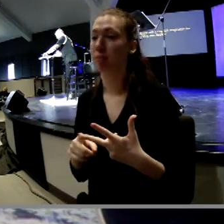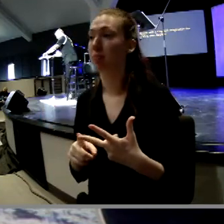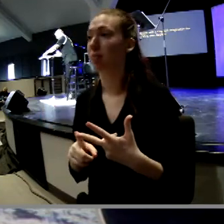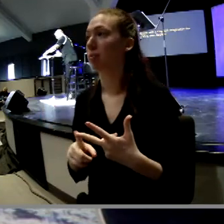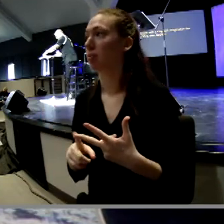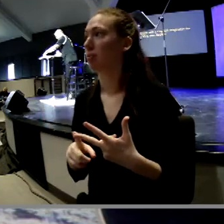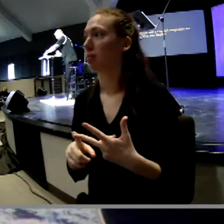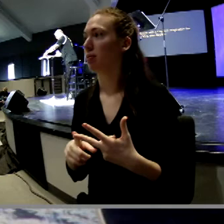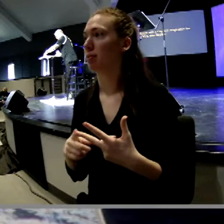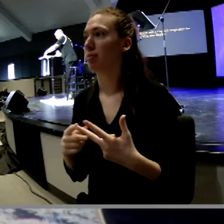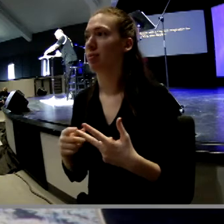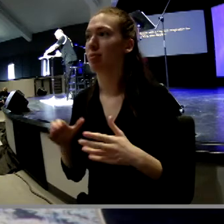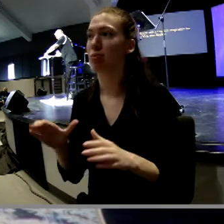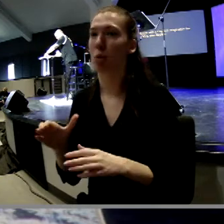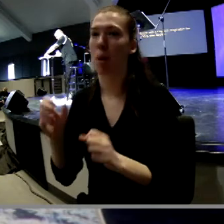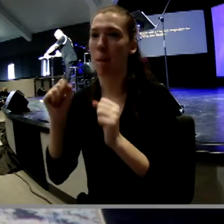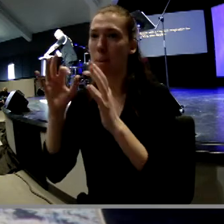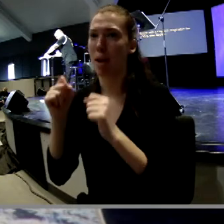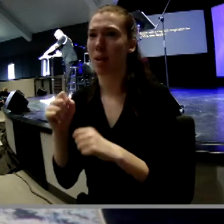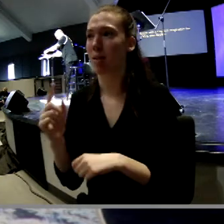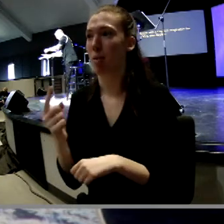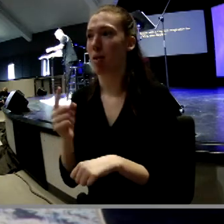We're doing amazing. It's only 1:30.